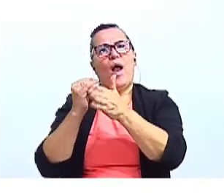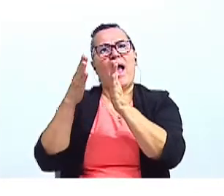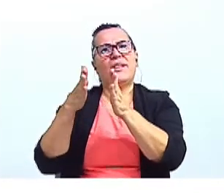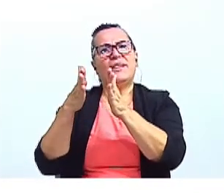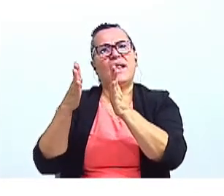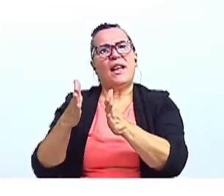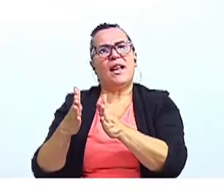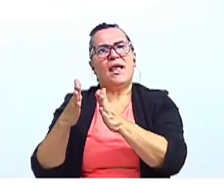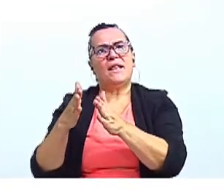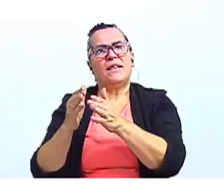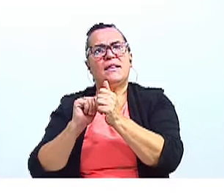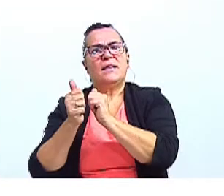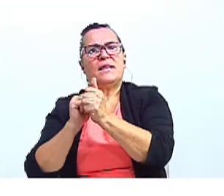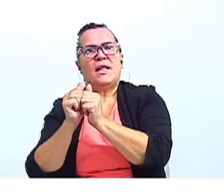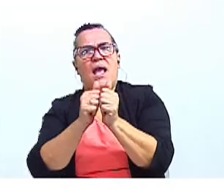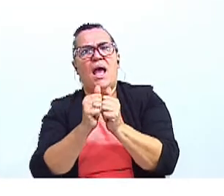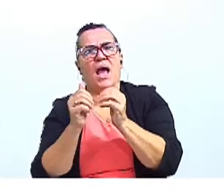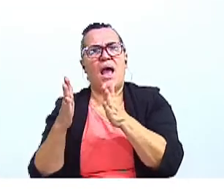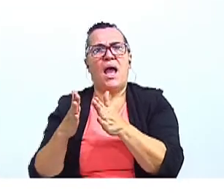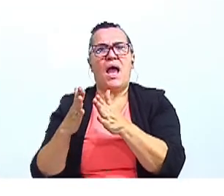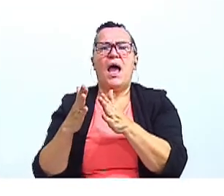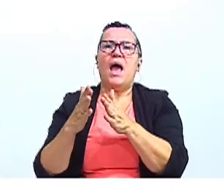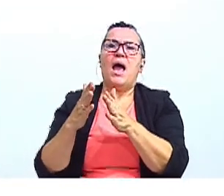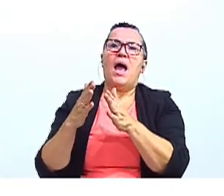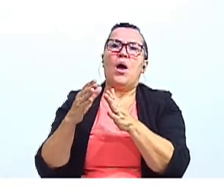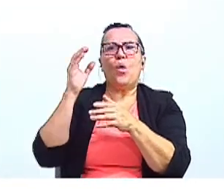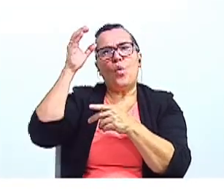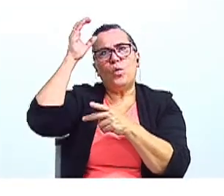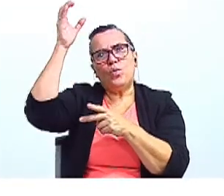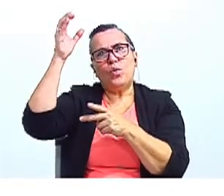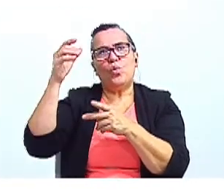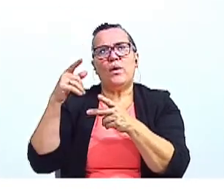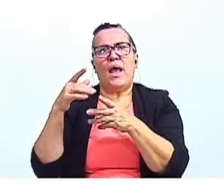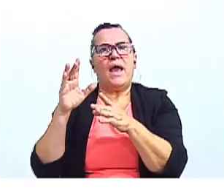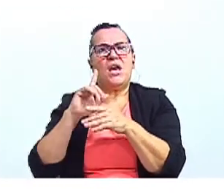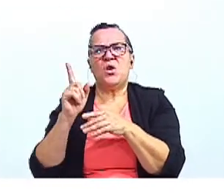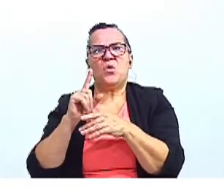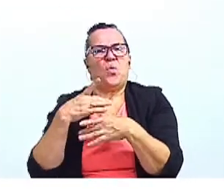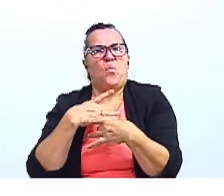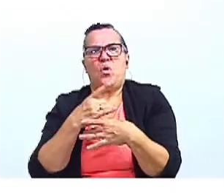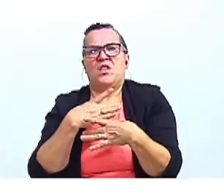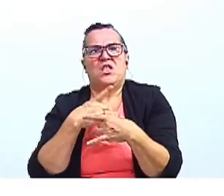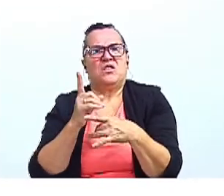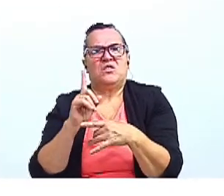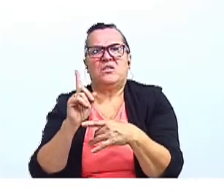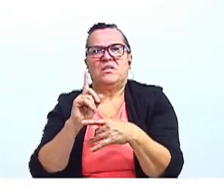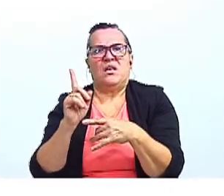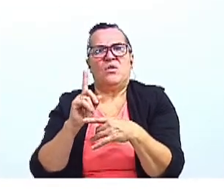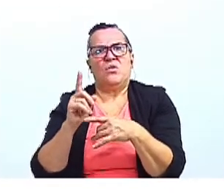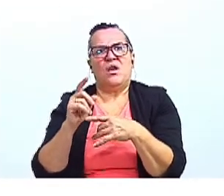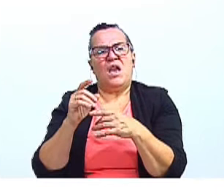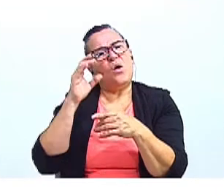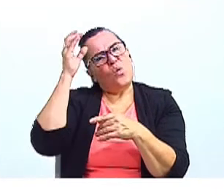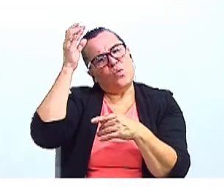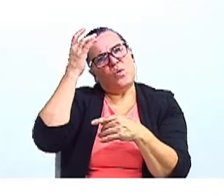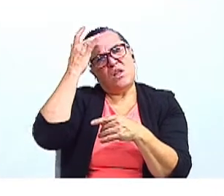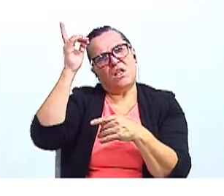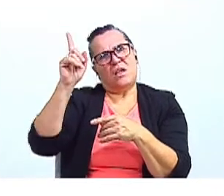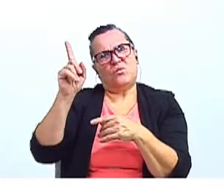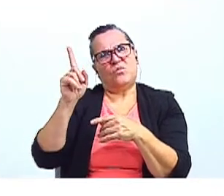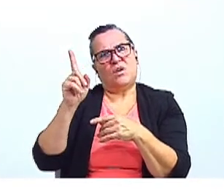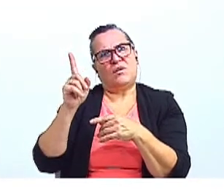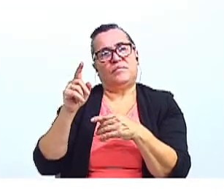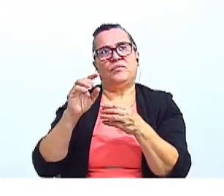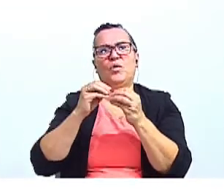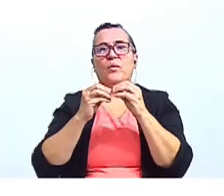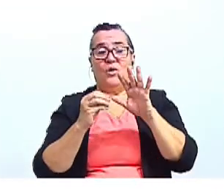in sports culture, and doesn't take much interest in intellectual culture. And